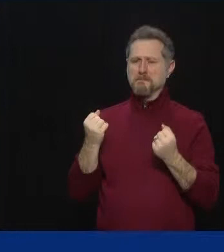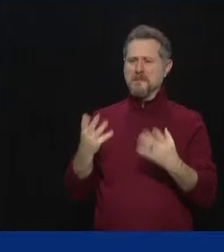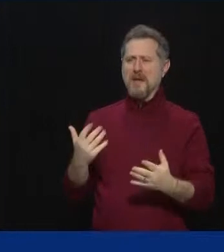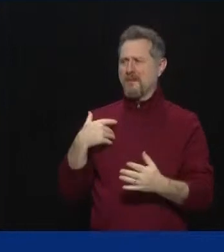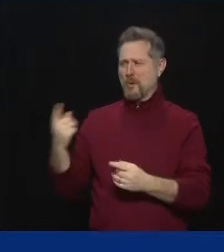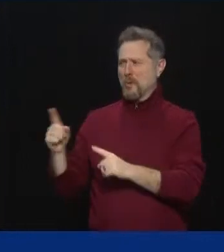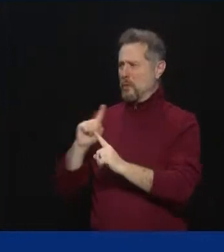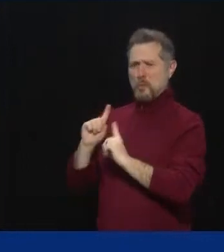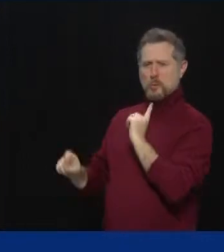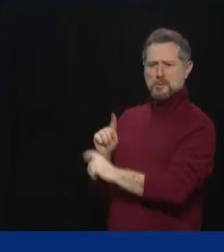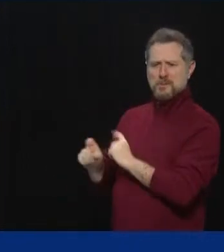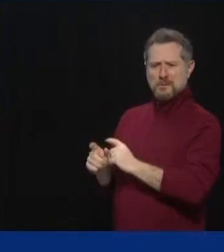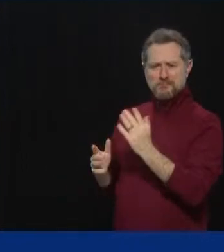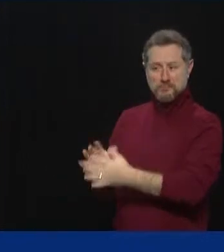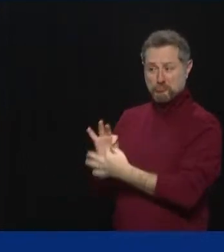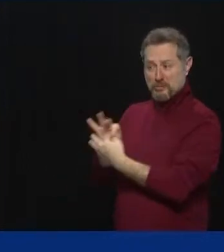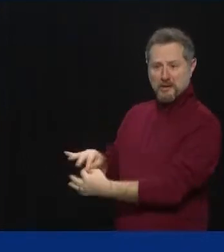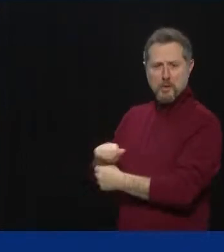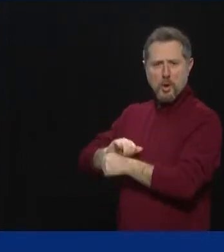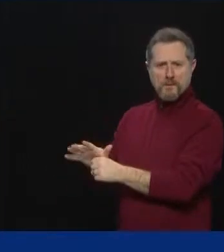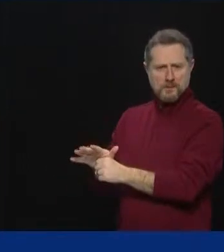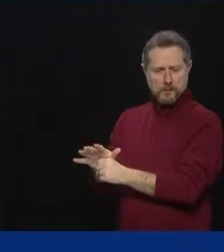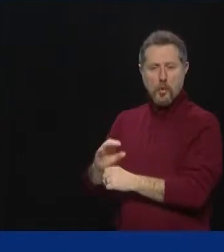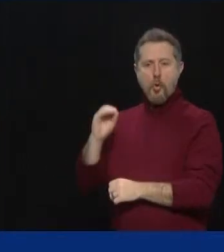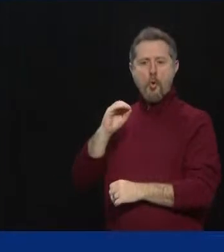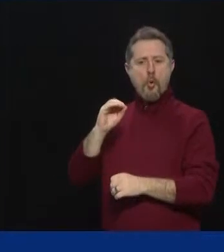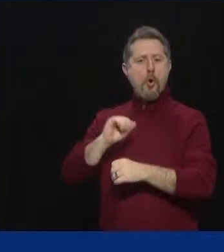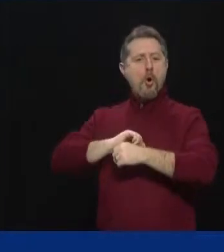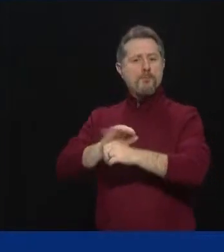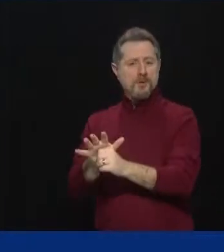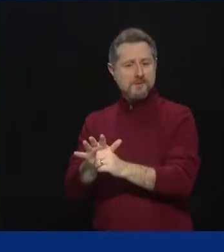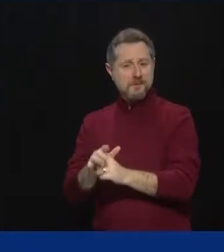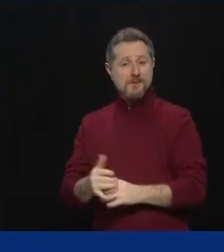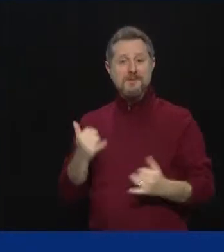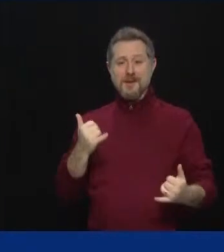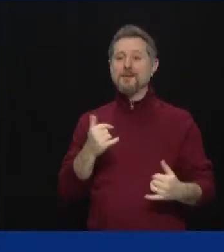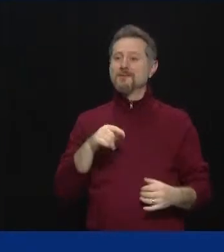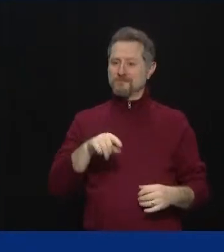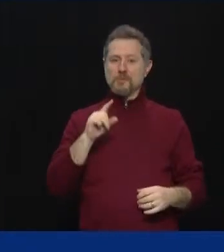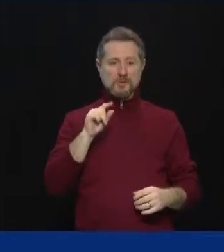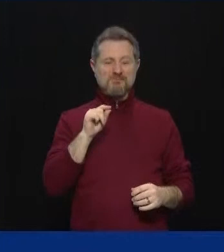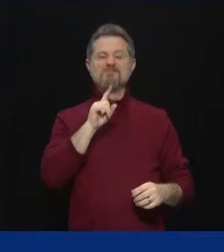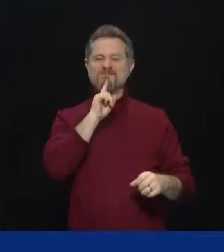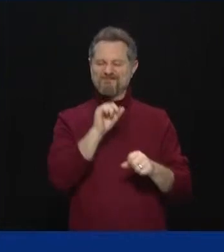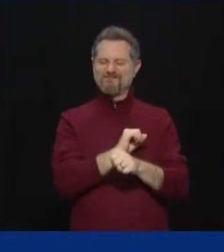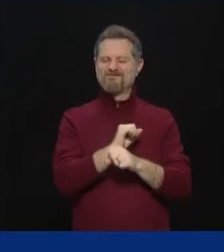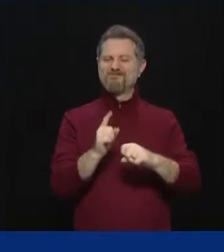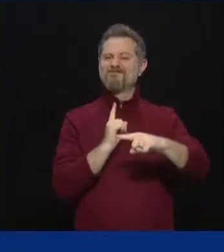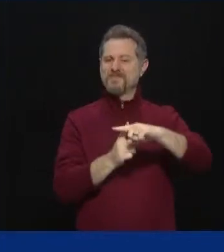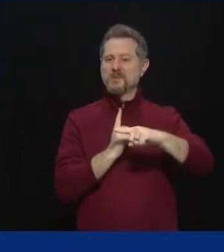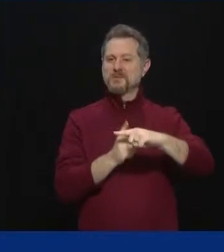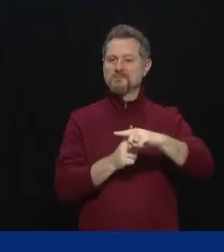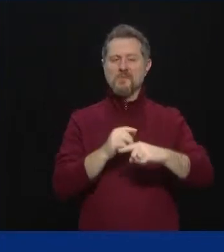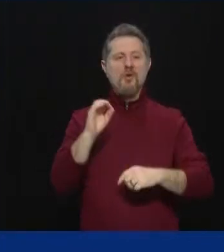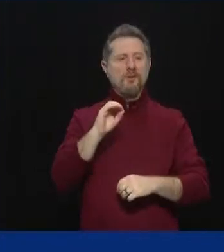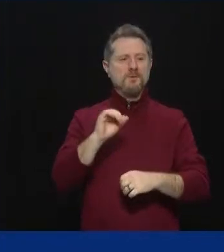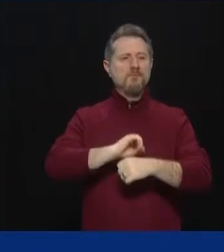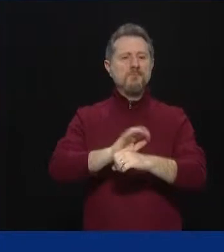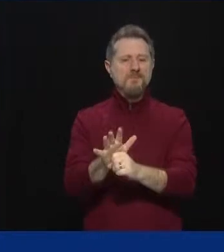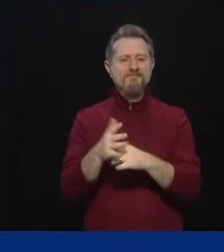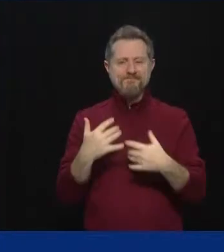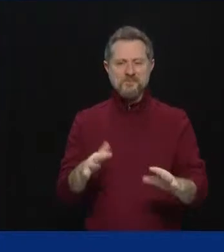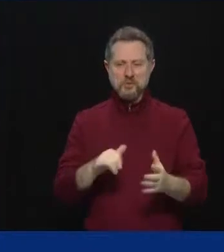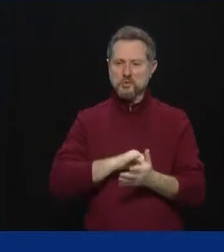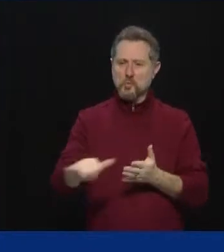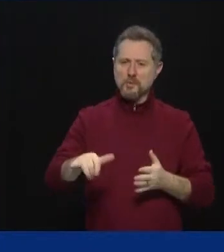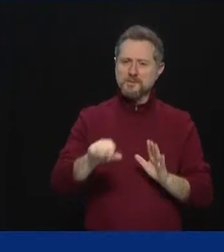Omicron variant, and we have right now 20 confirmed cases in the state of New York, one in Broome County. I spoke to the county